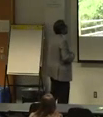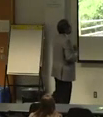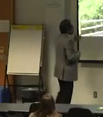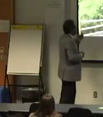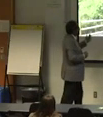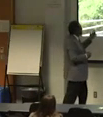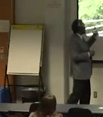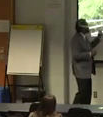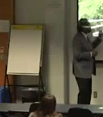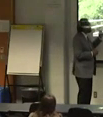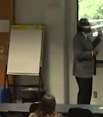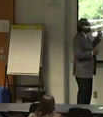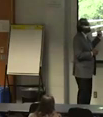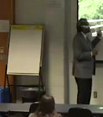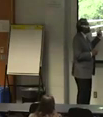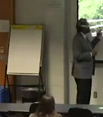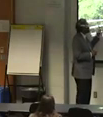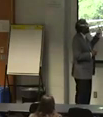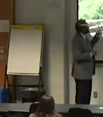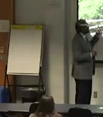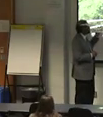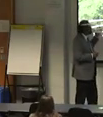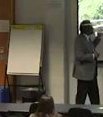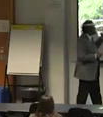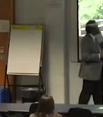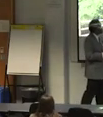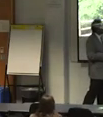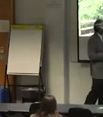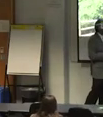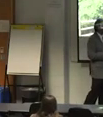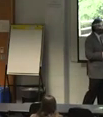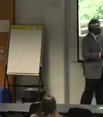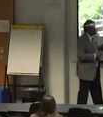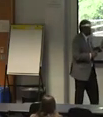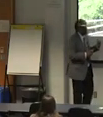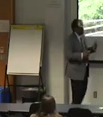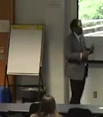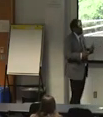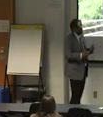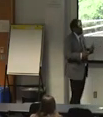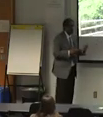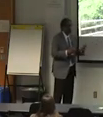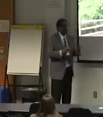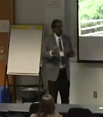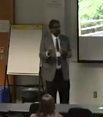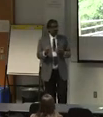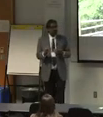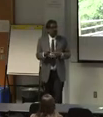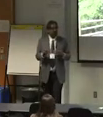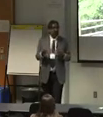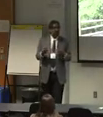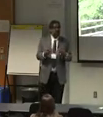Someone, you know, thinking about ways that we can use different sensory experiences to enhance what normally